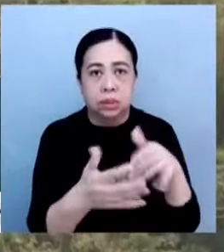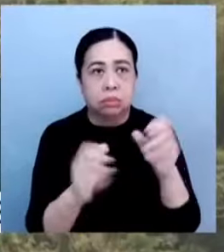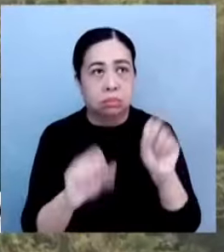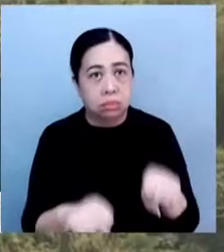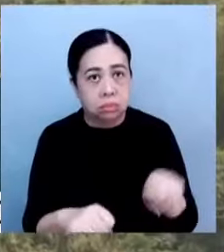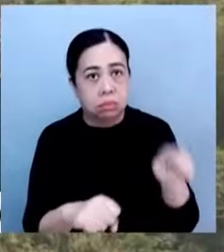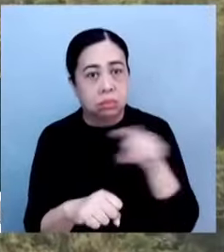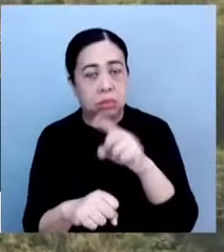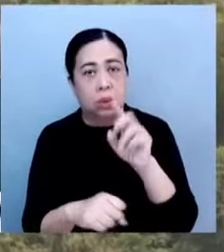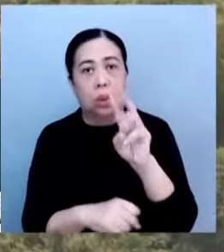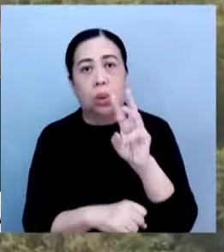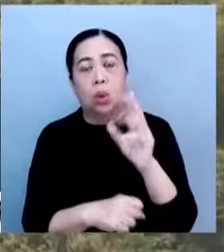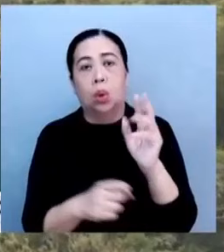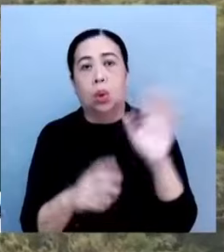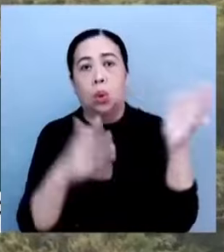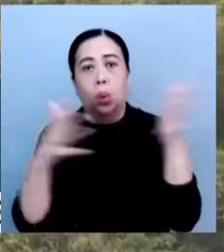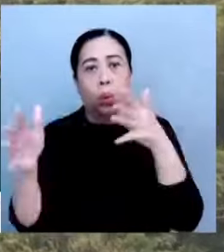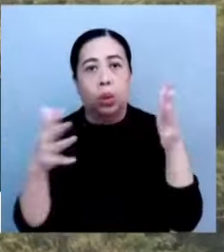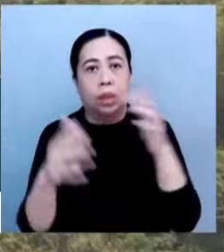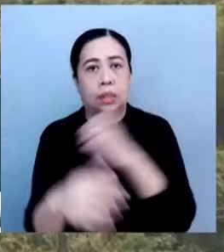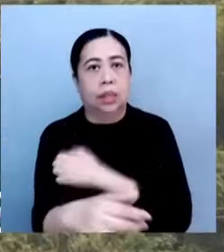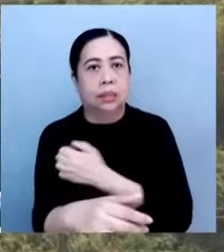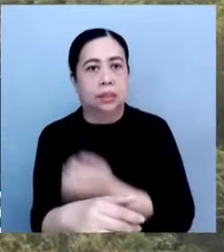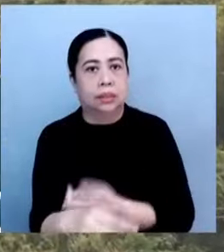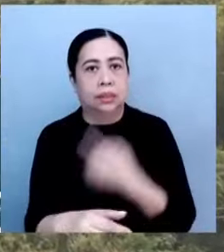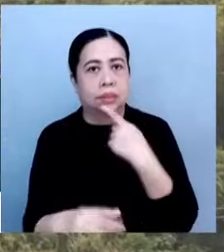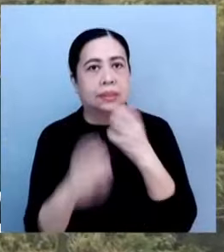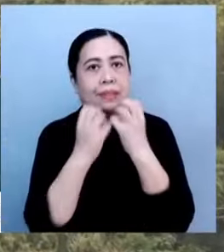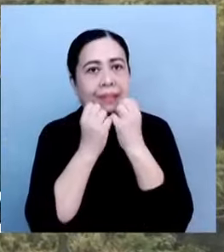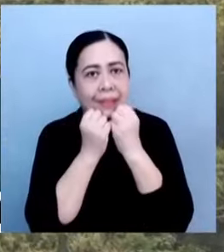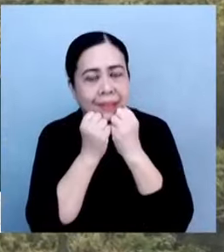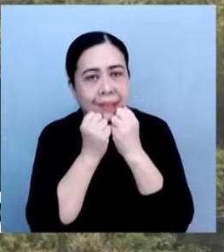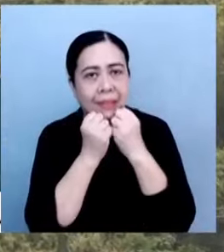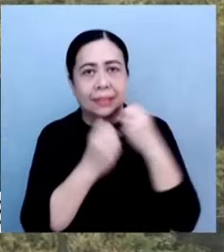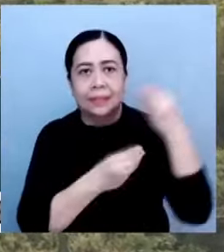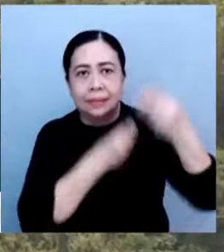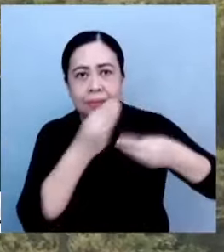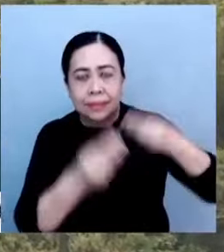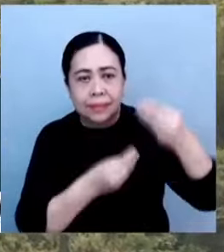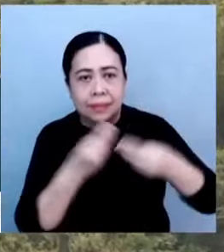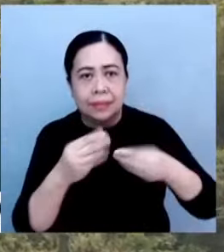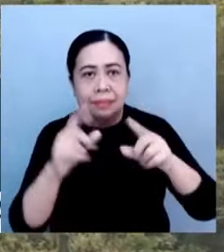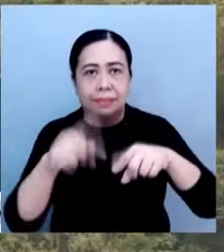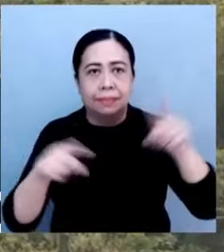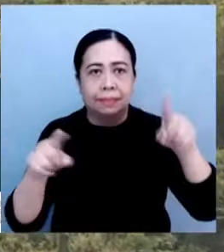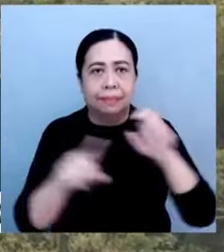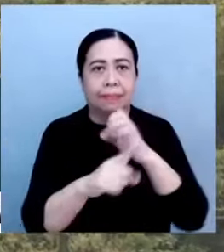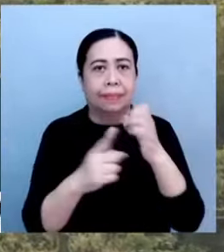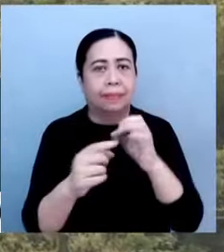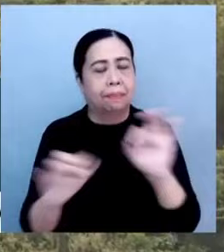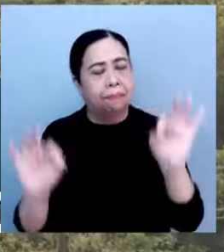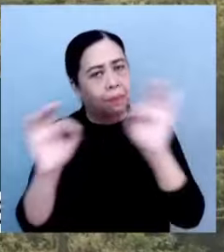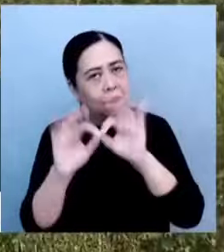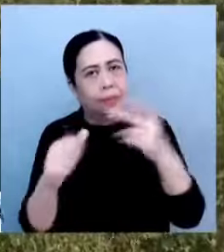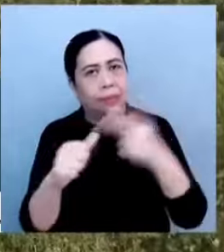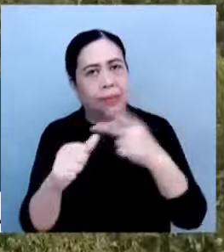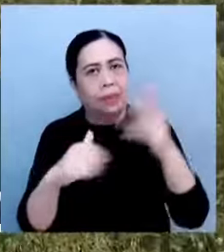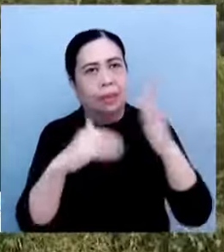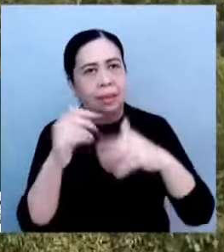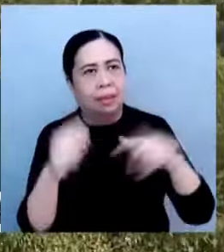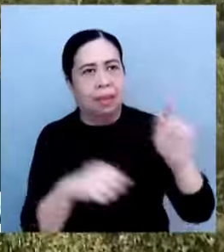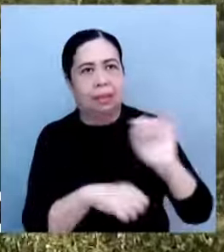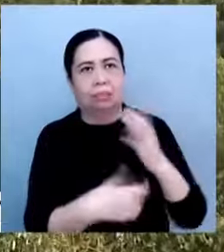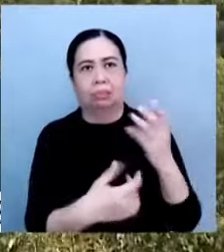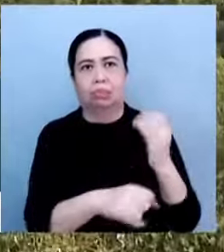wind energy. But Castro insists preserving natural heritage and biodiversity should be prioritized over industrial interests